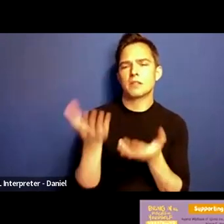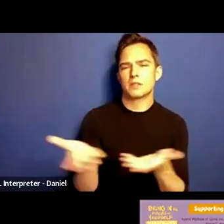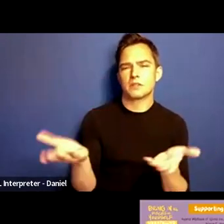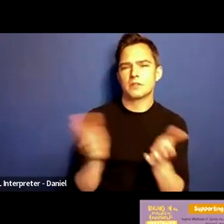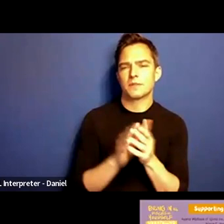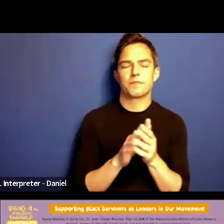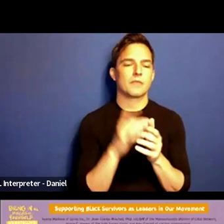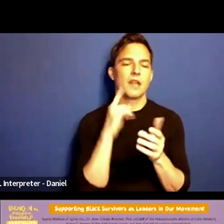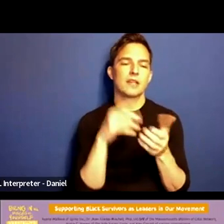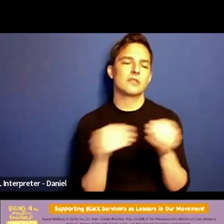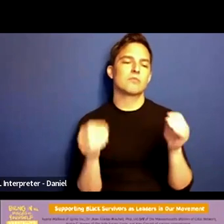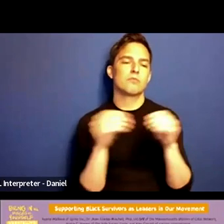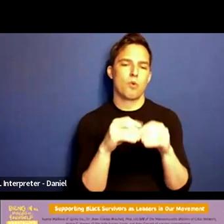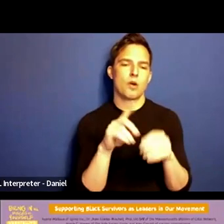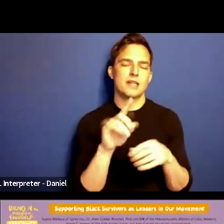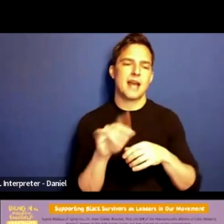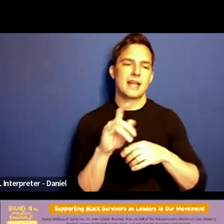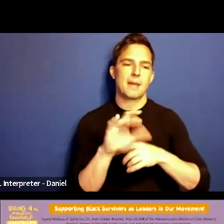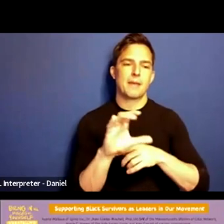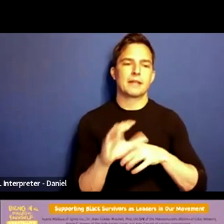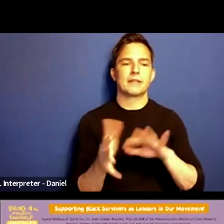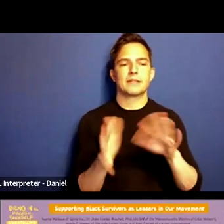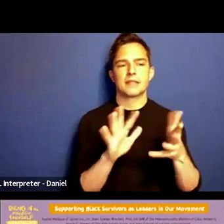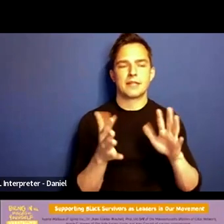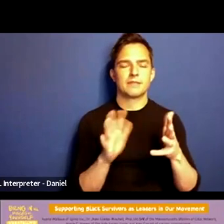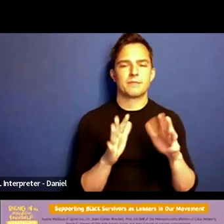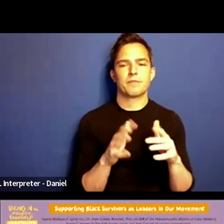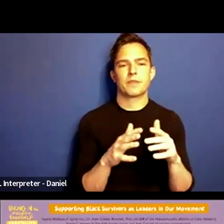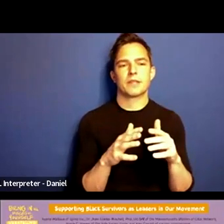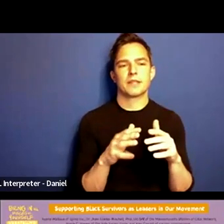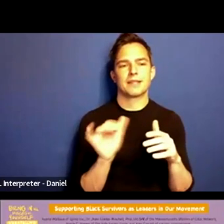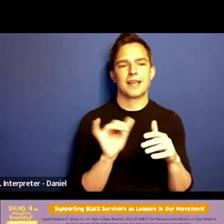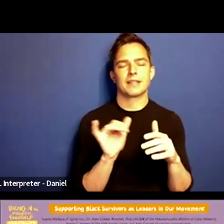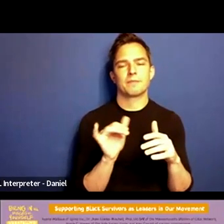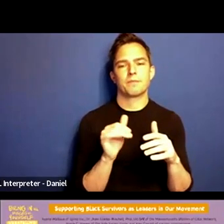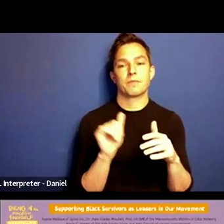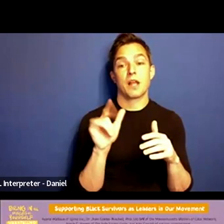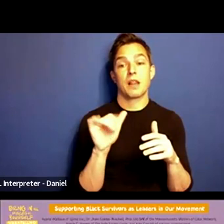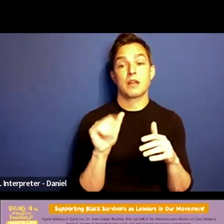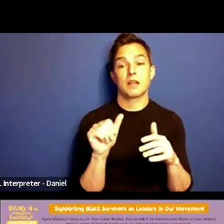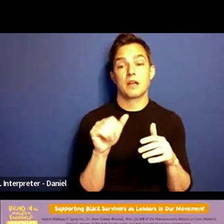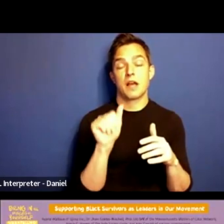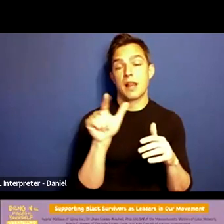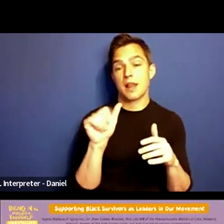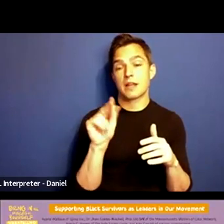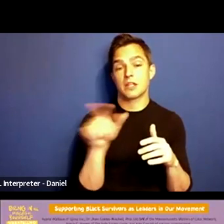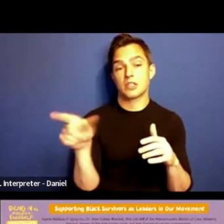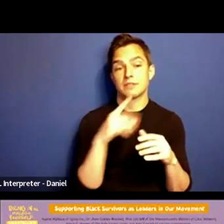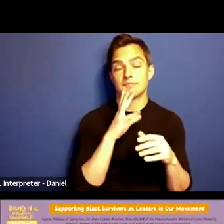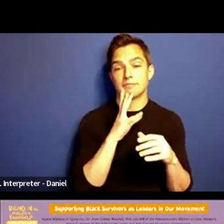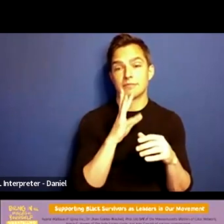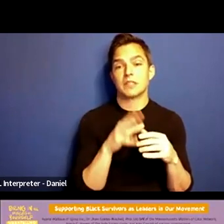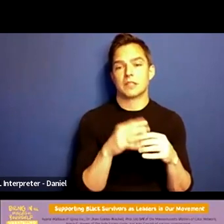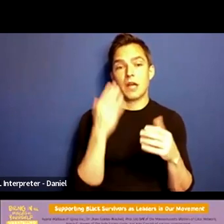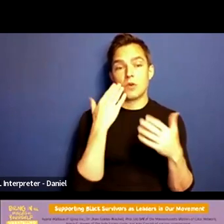I think it's more dynamic, and kind of to play off of what Alana is talking about. Like, I know that like